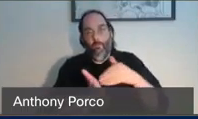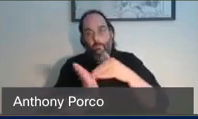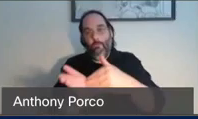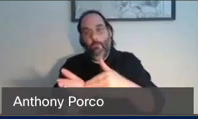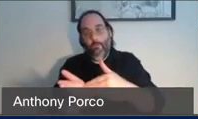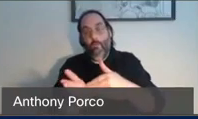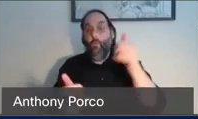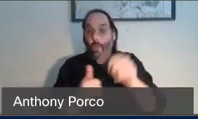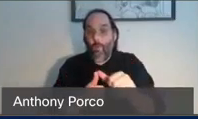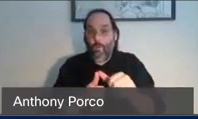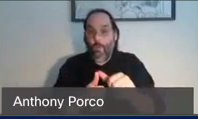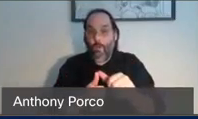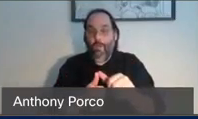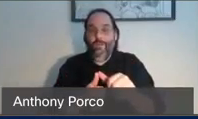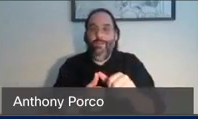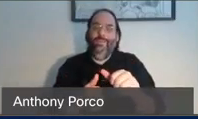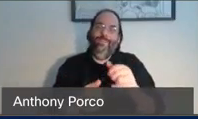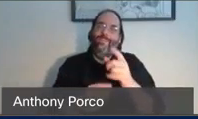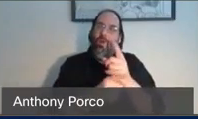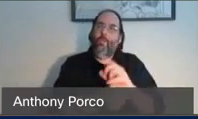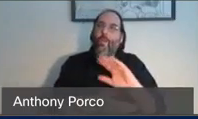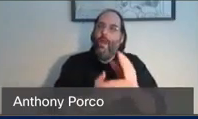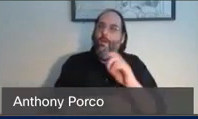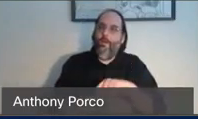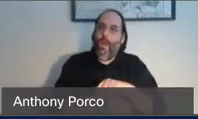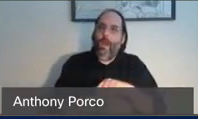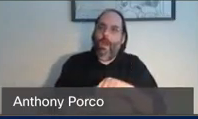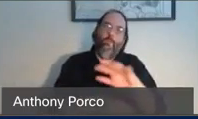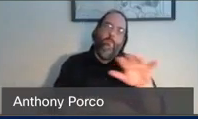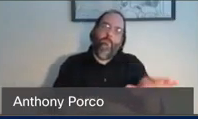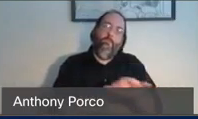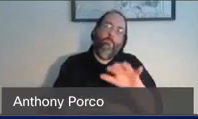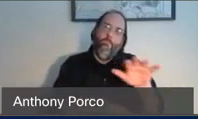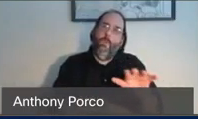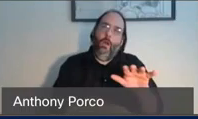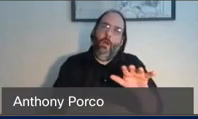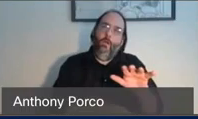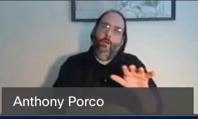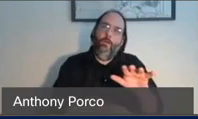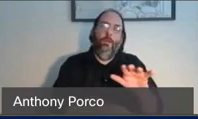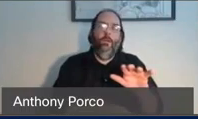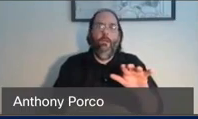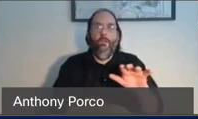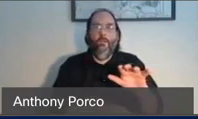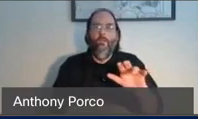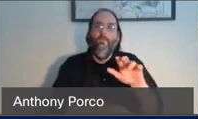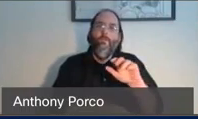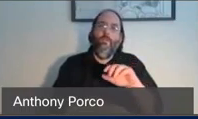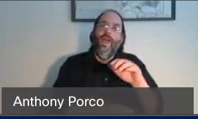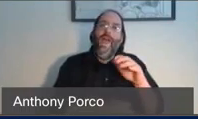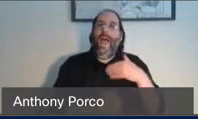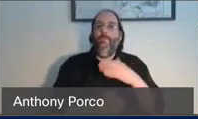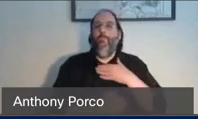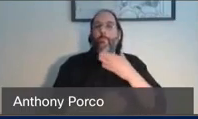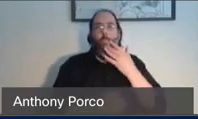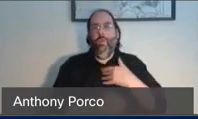And remember, the proper amount of time to wash your hands is the time it takes to sing happy birthday